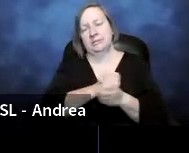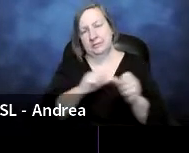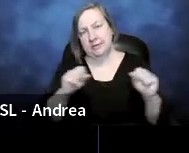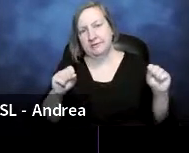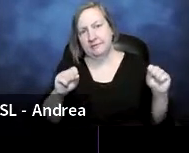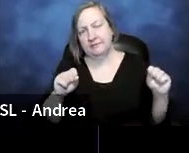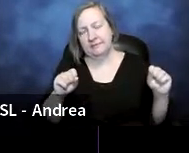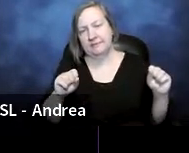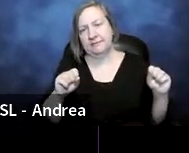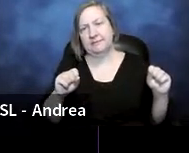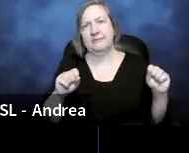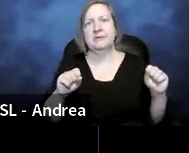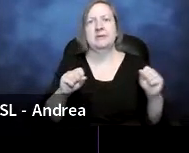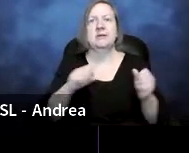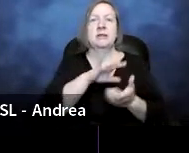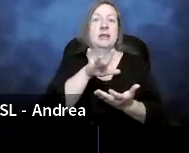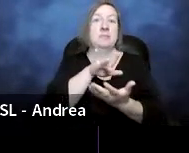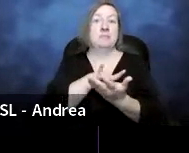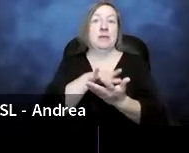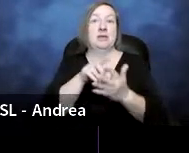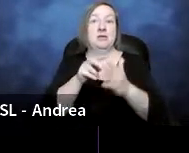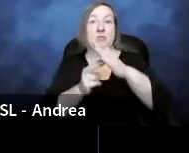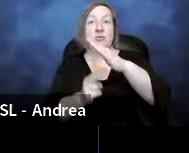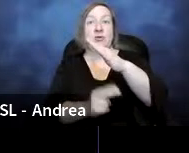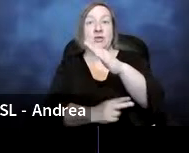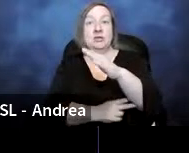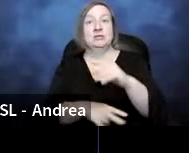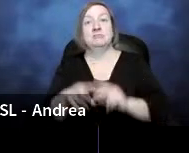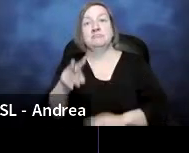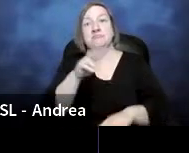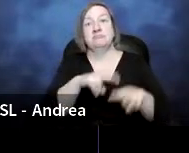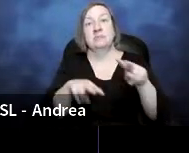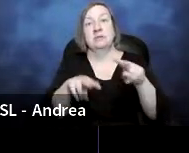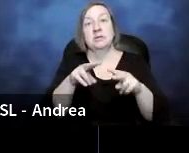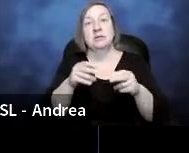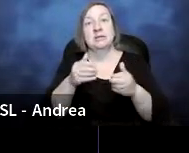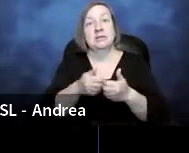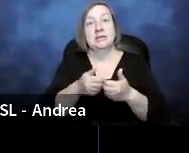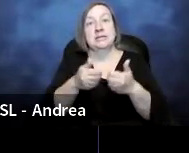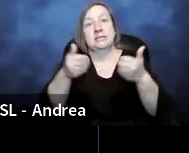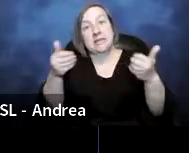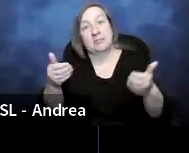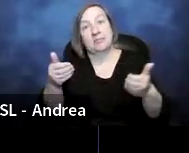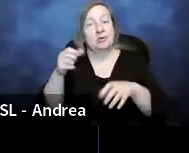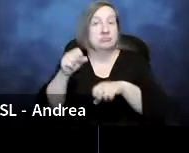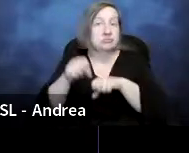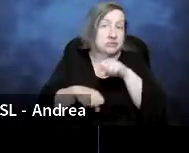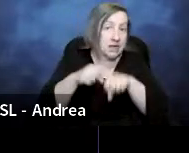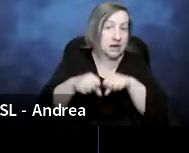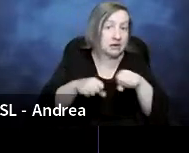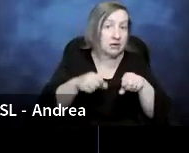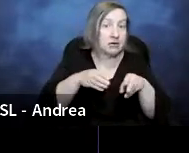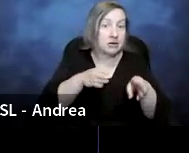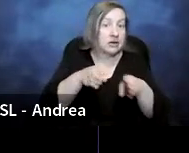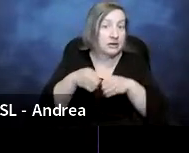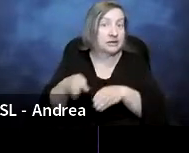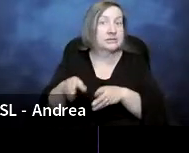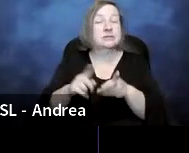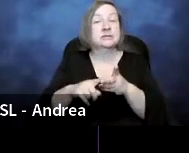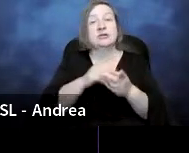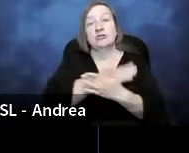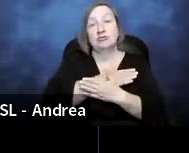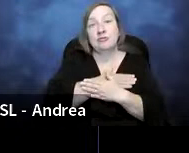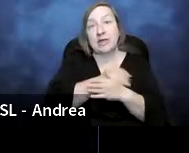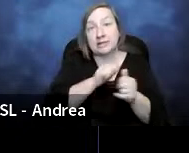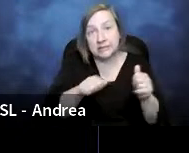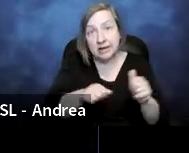safe environment. The middle bridge is one where we're looking at using segregated cycle lanes, rest